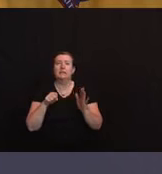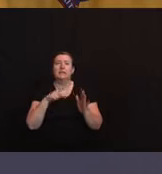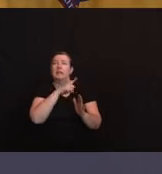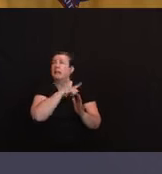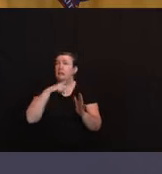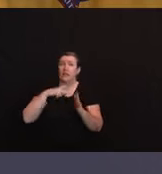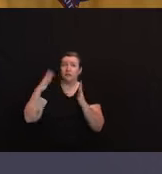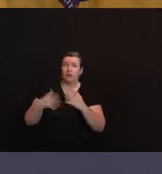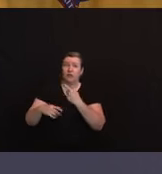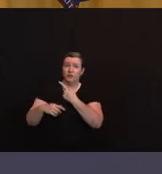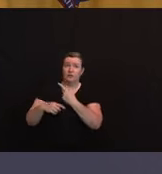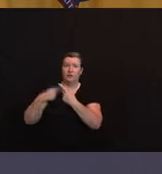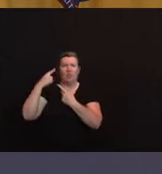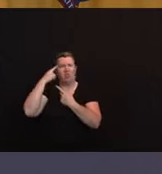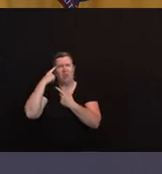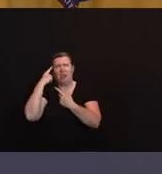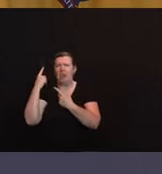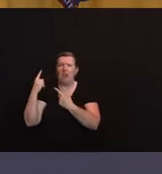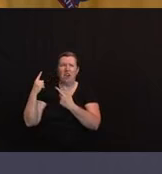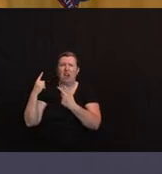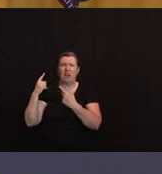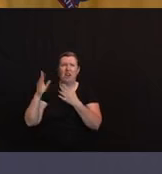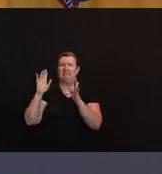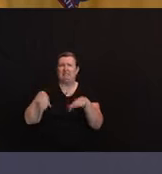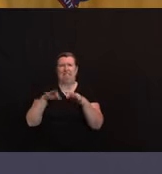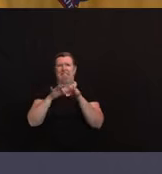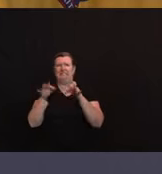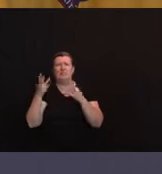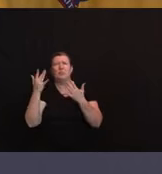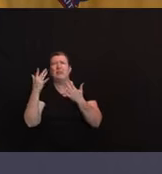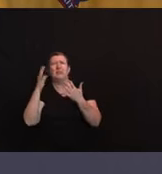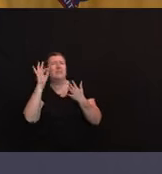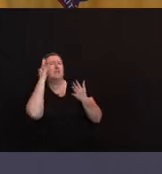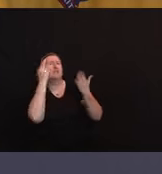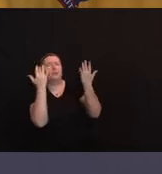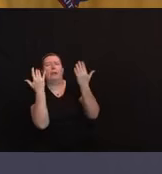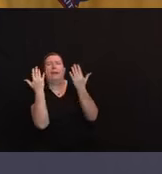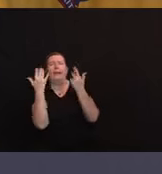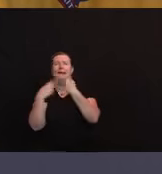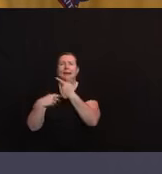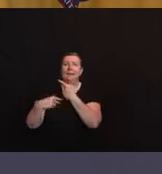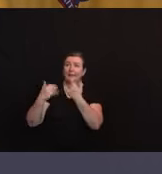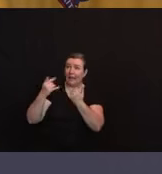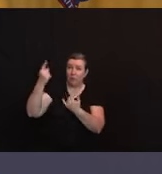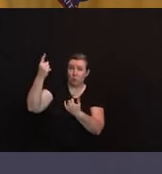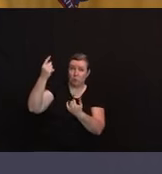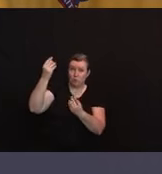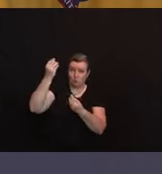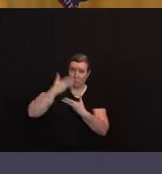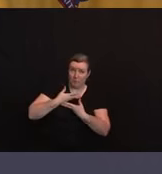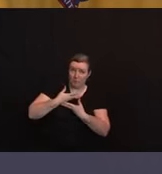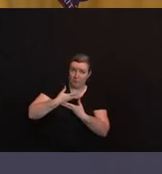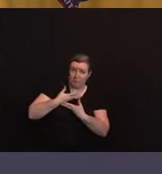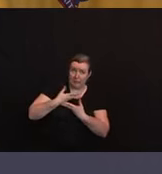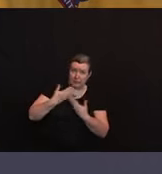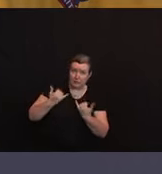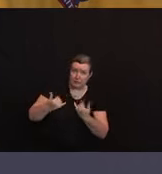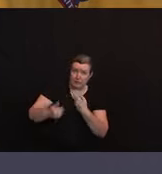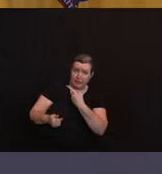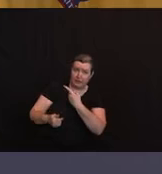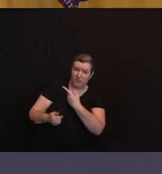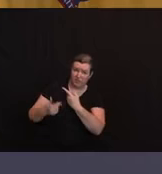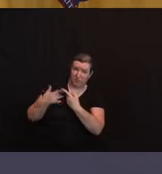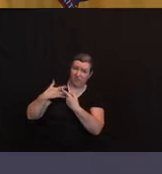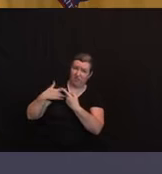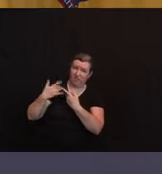should wait to see what the federal government would give. Based on what you told us at the top of this briefing, can you connect the dots? I mean, the